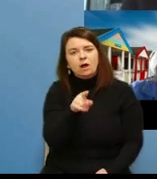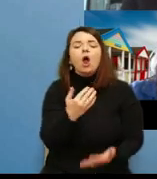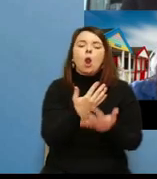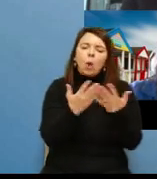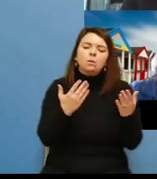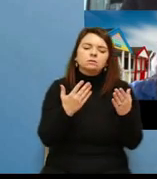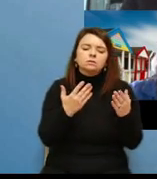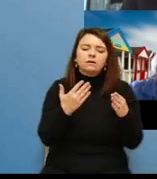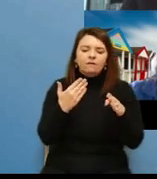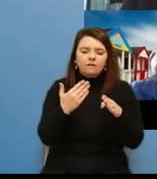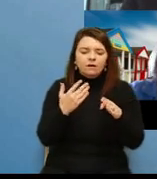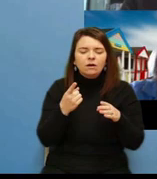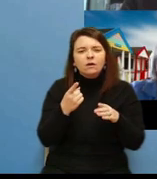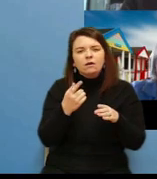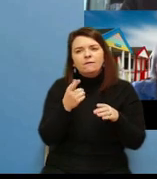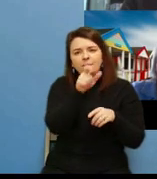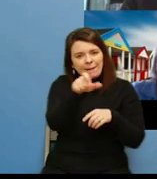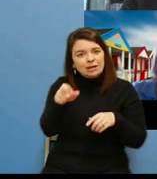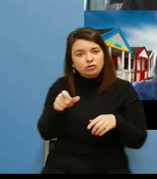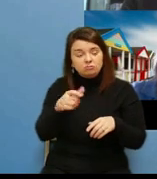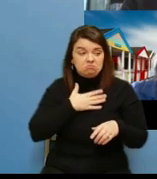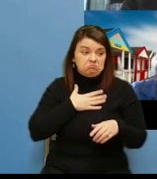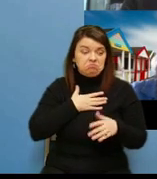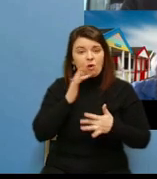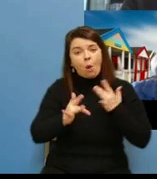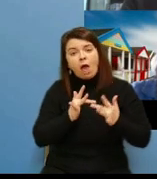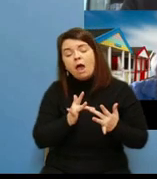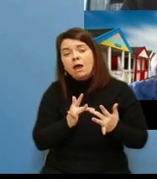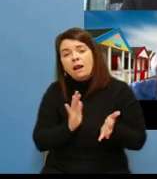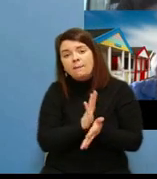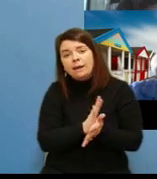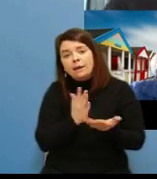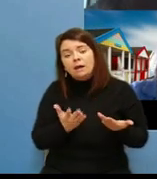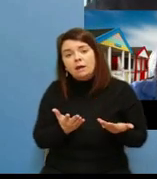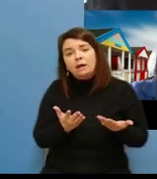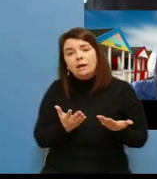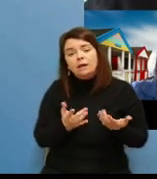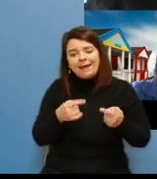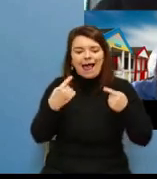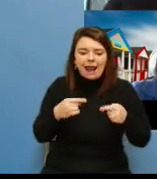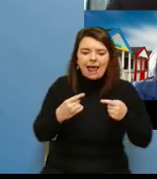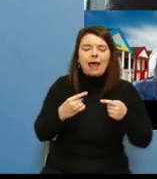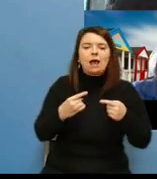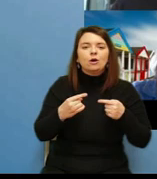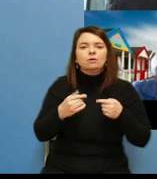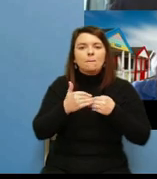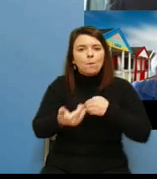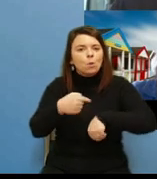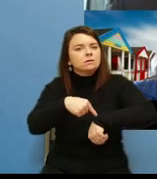they feel they need. And a lot of patients will welcome online consultations, and that